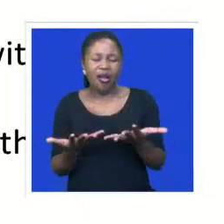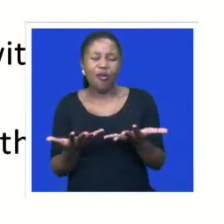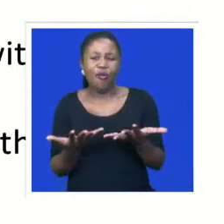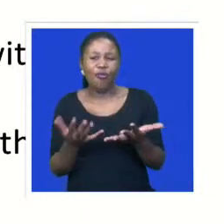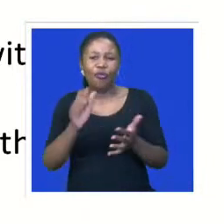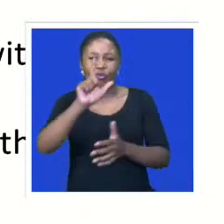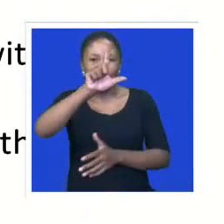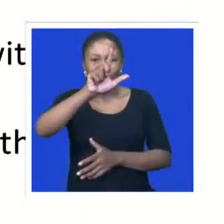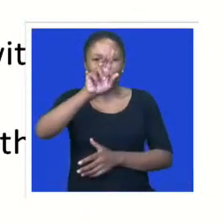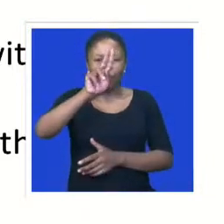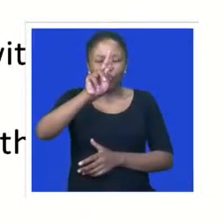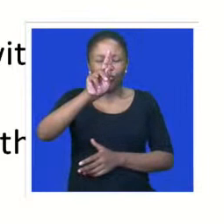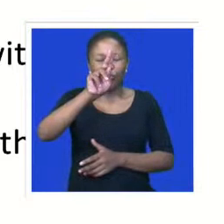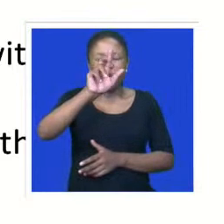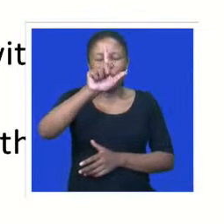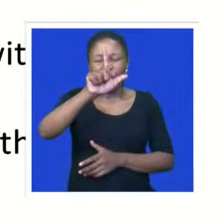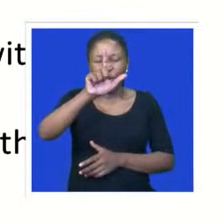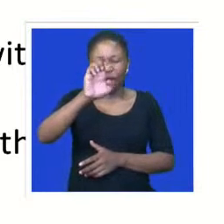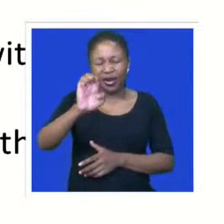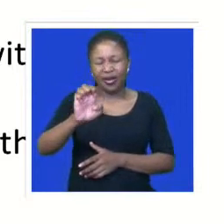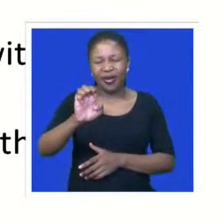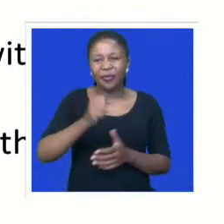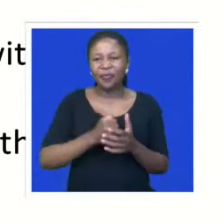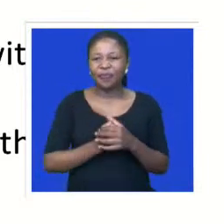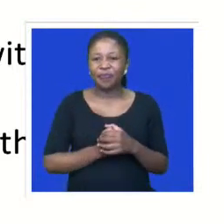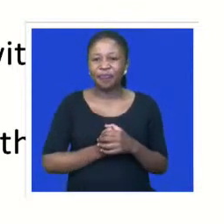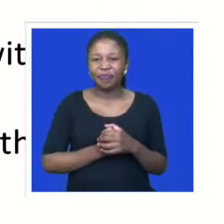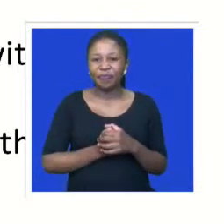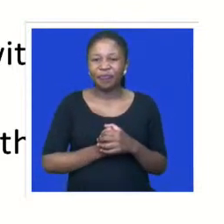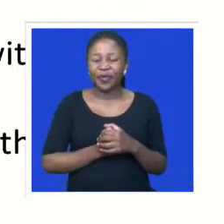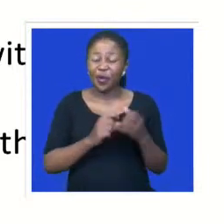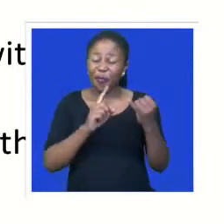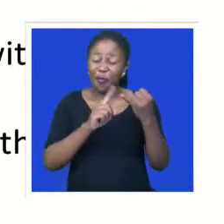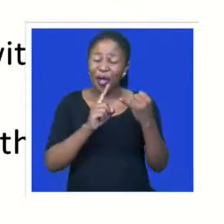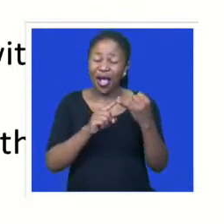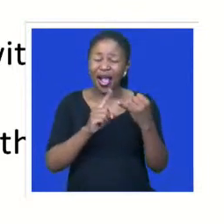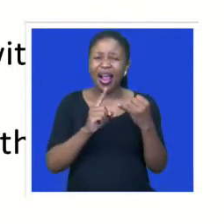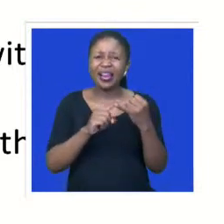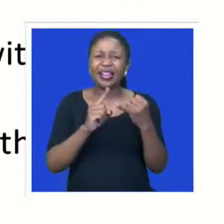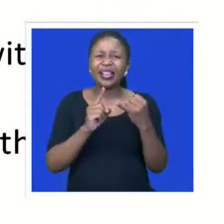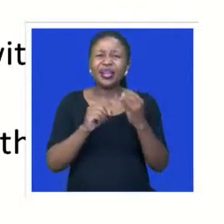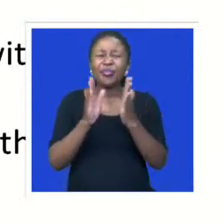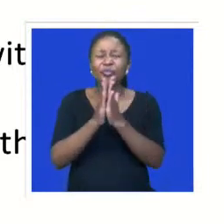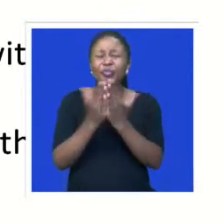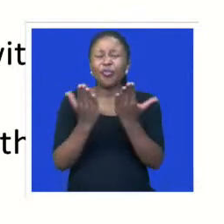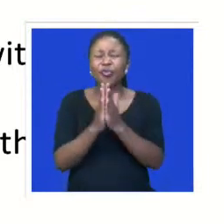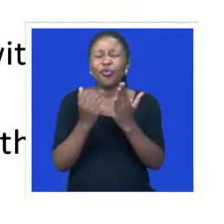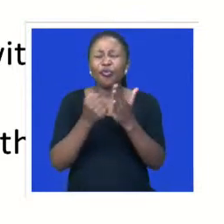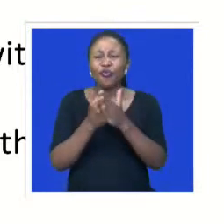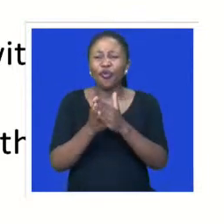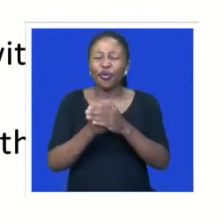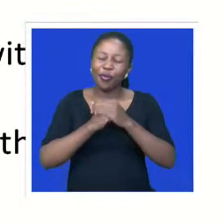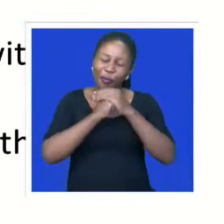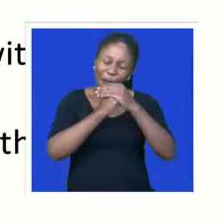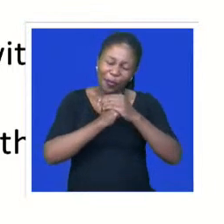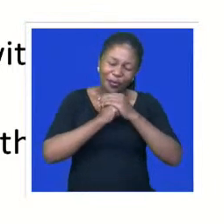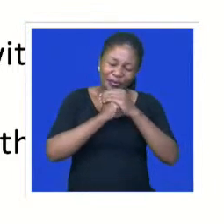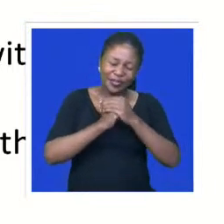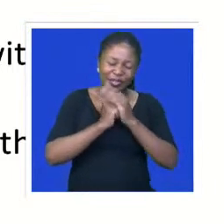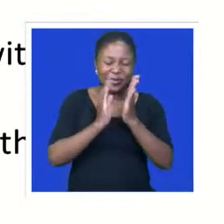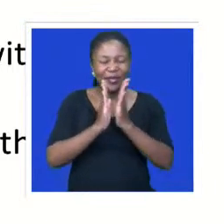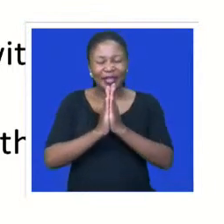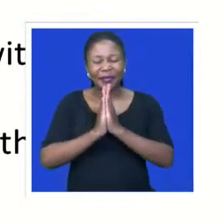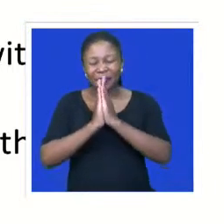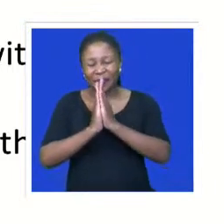of worship and prayer. As we saw, dear Lena, Mary magnifies God. And then